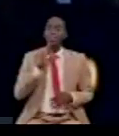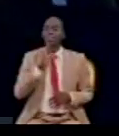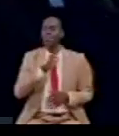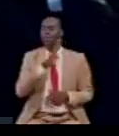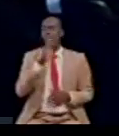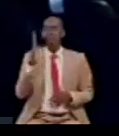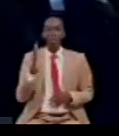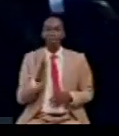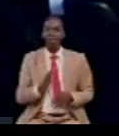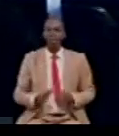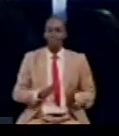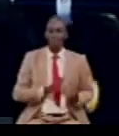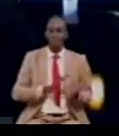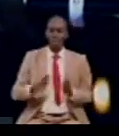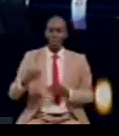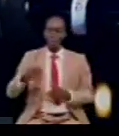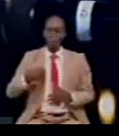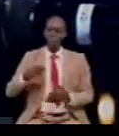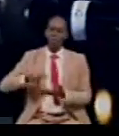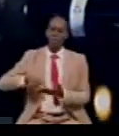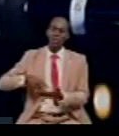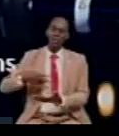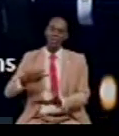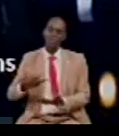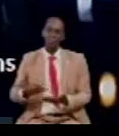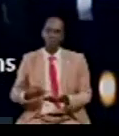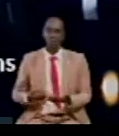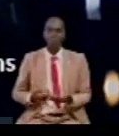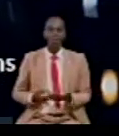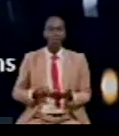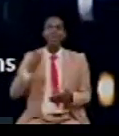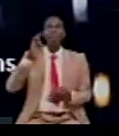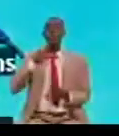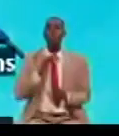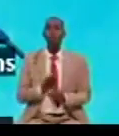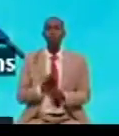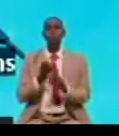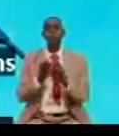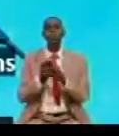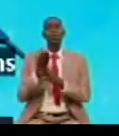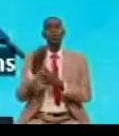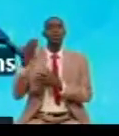He's never let me down. He's faithful through